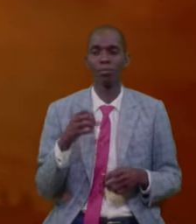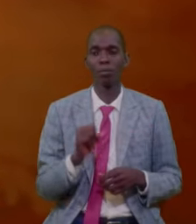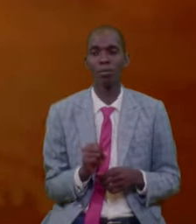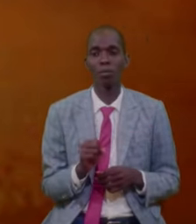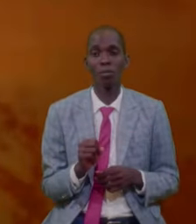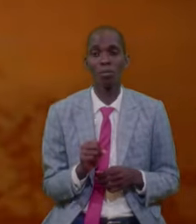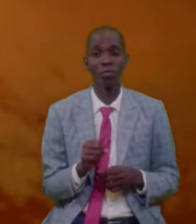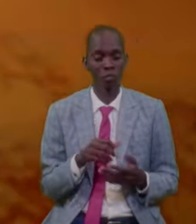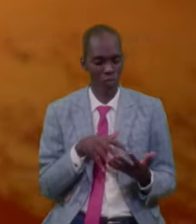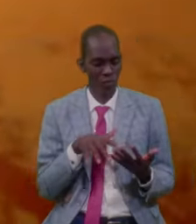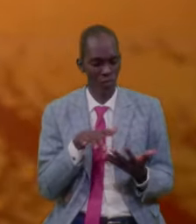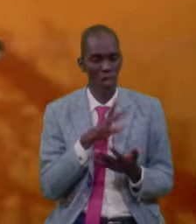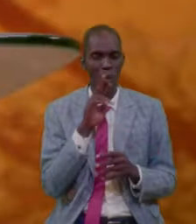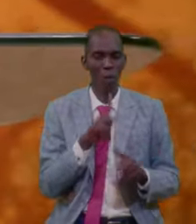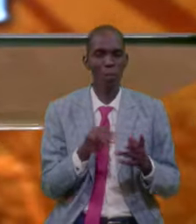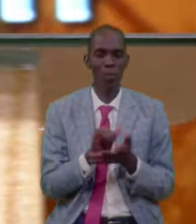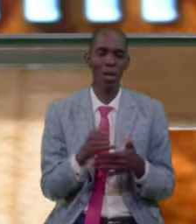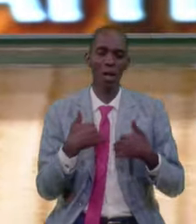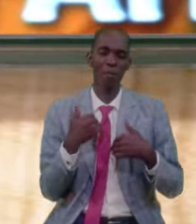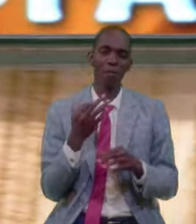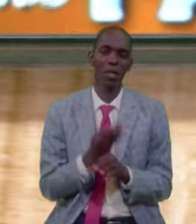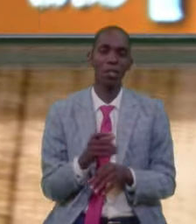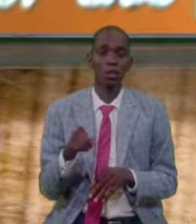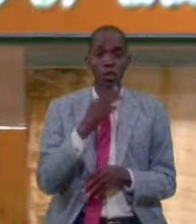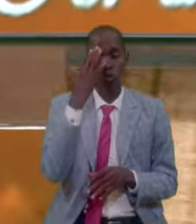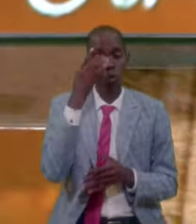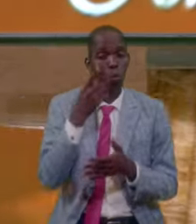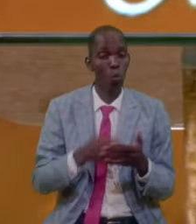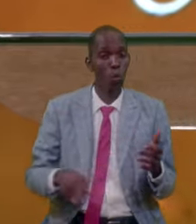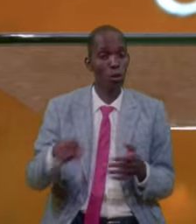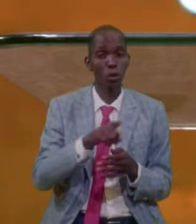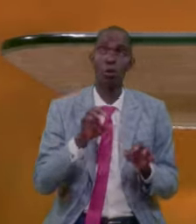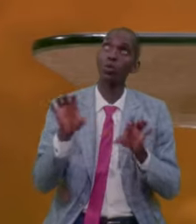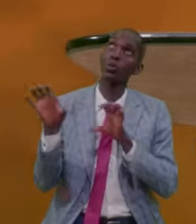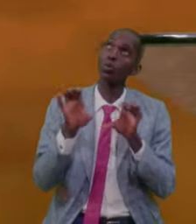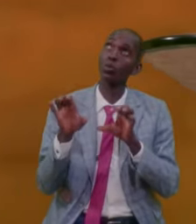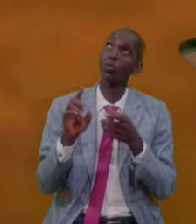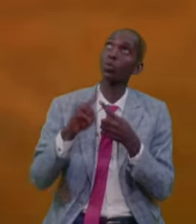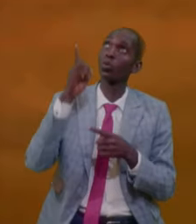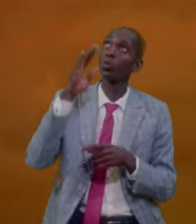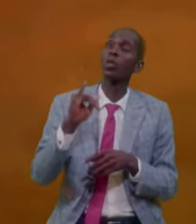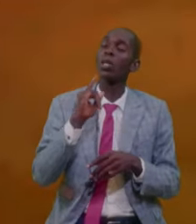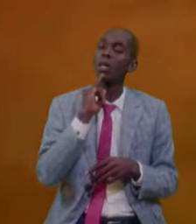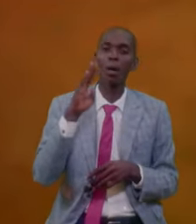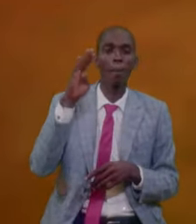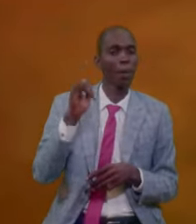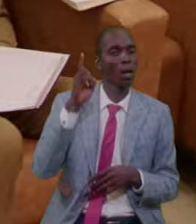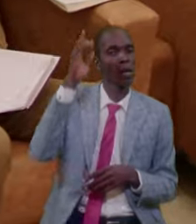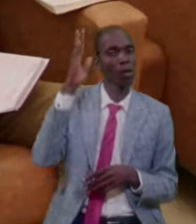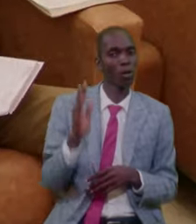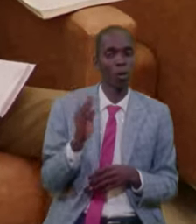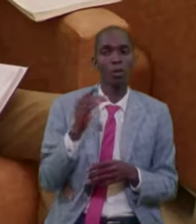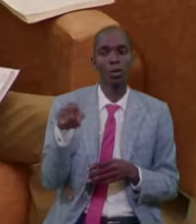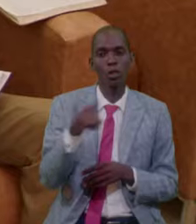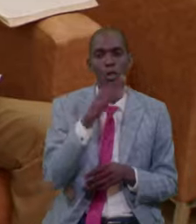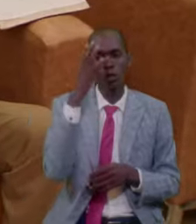Those are the people that have faith. They know that what they are called to do is by God. They know that the work they are doing, that the work